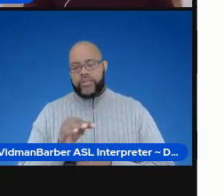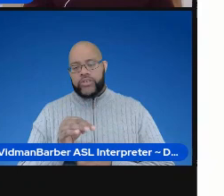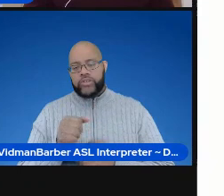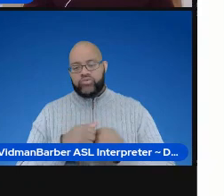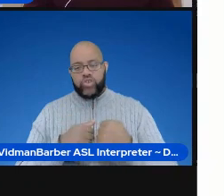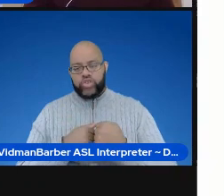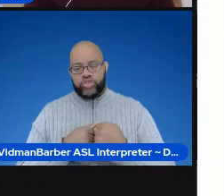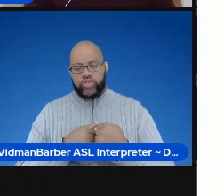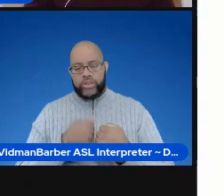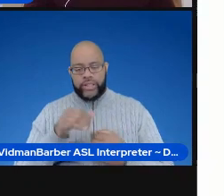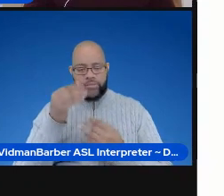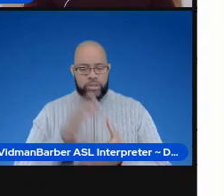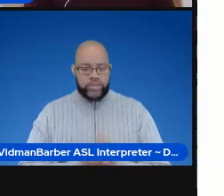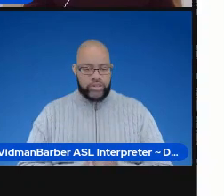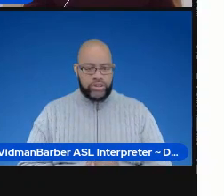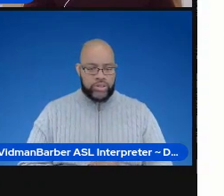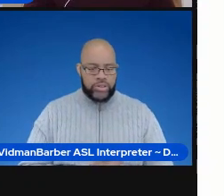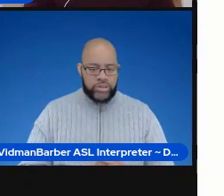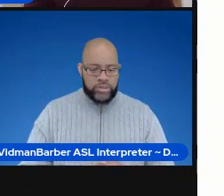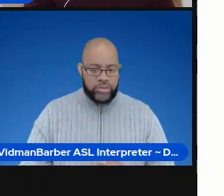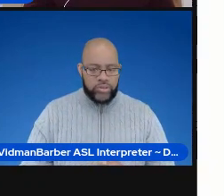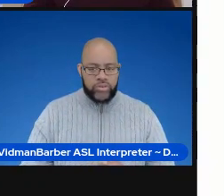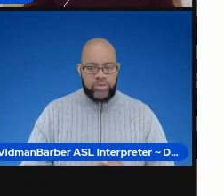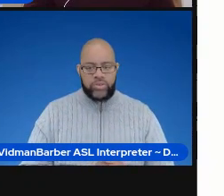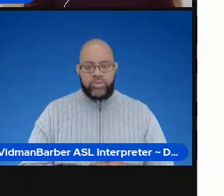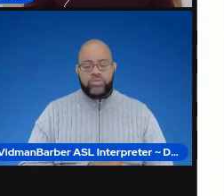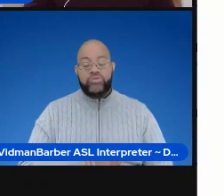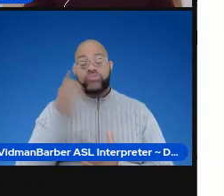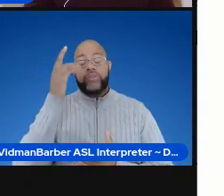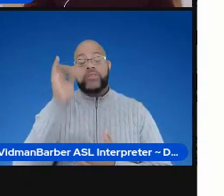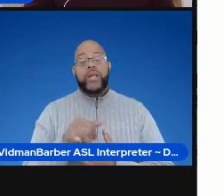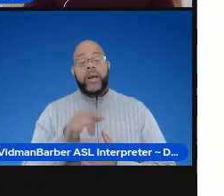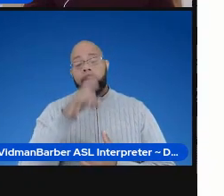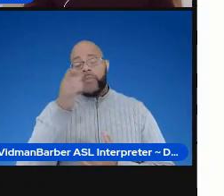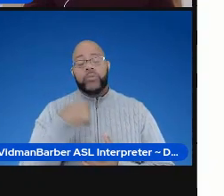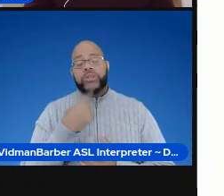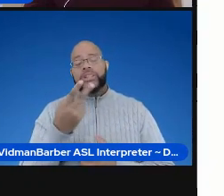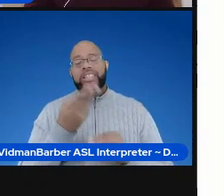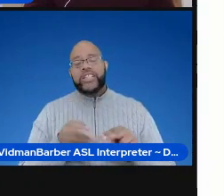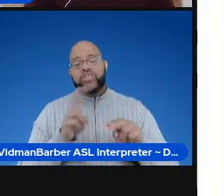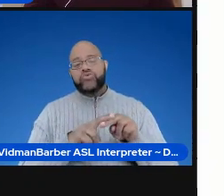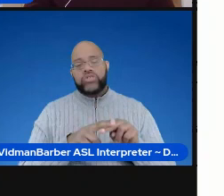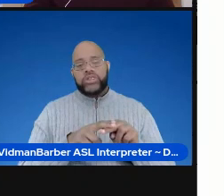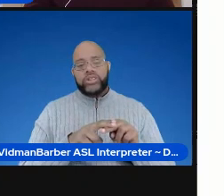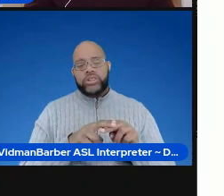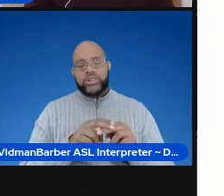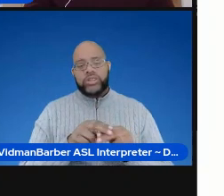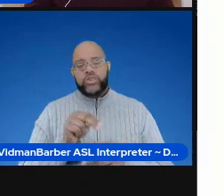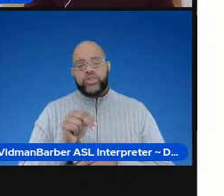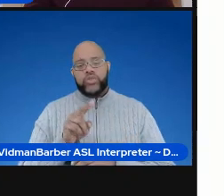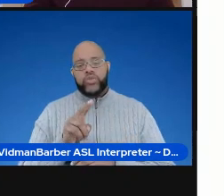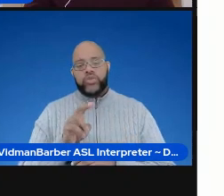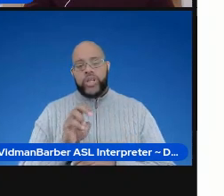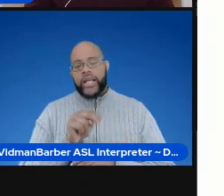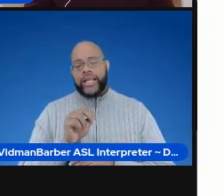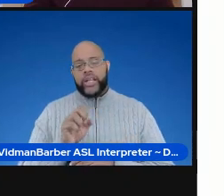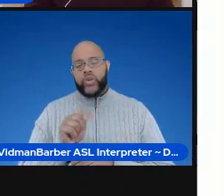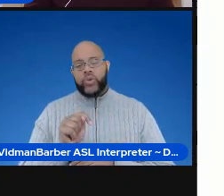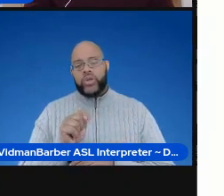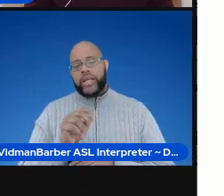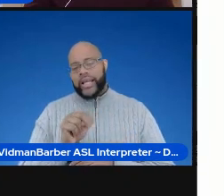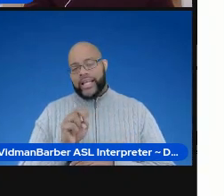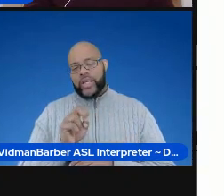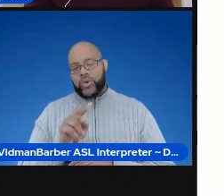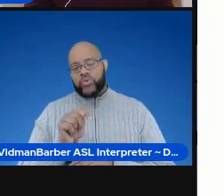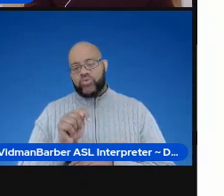these data. So the reason for this is because we see an increase in neutrophils 24 hours after vaccination.